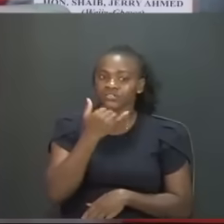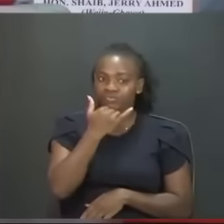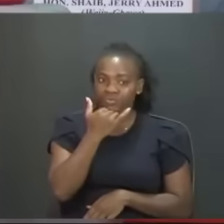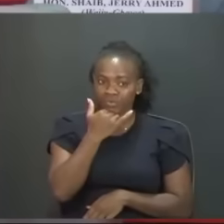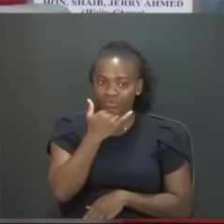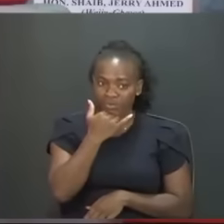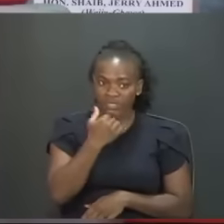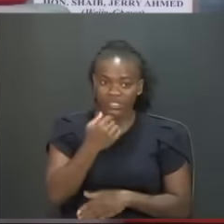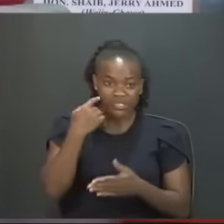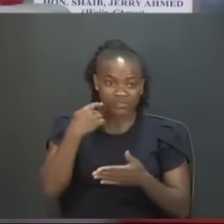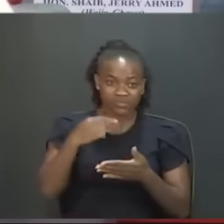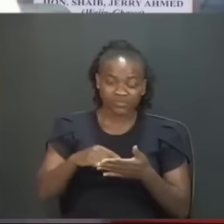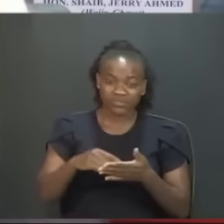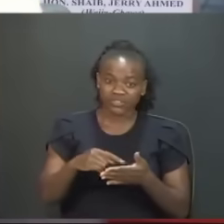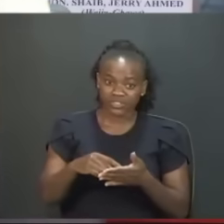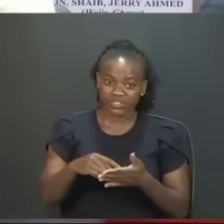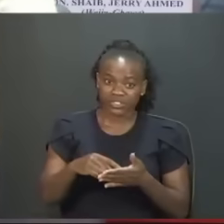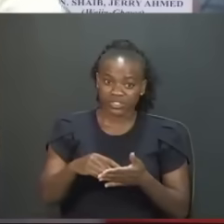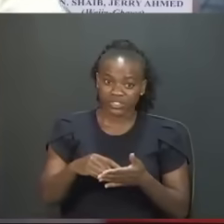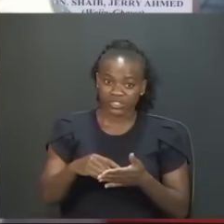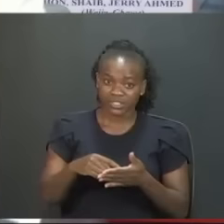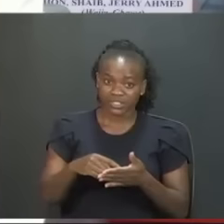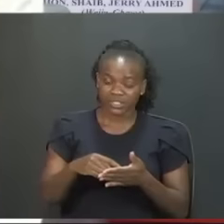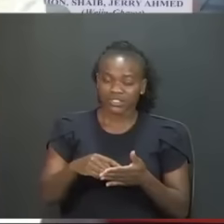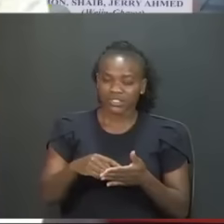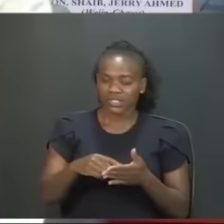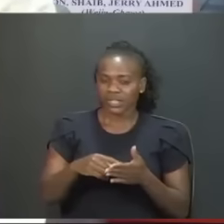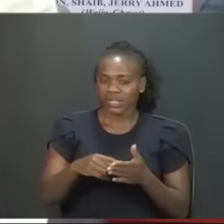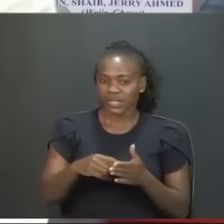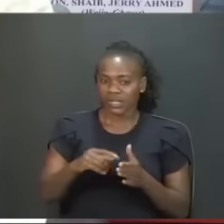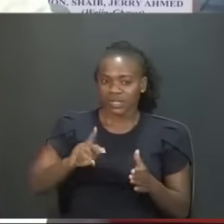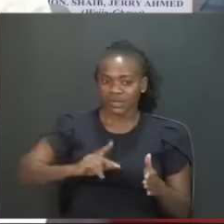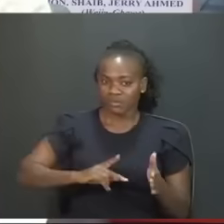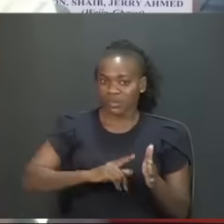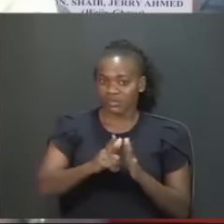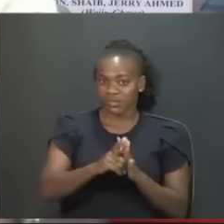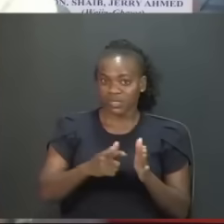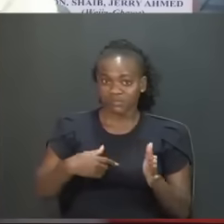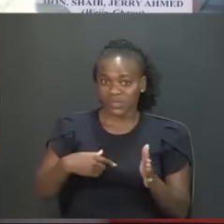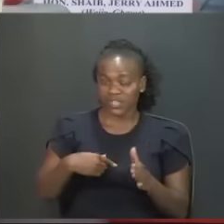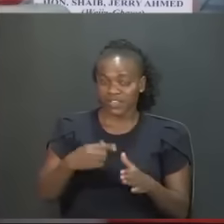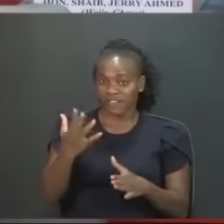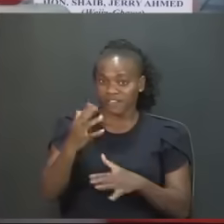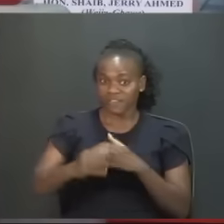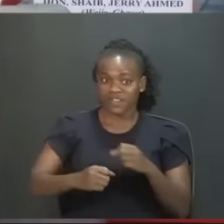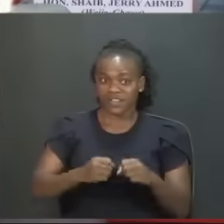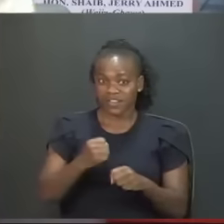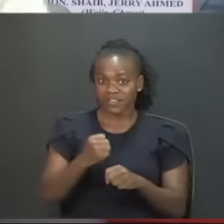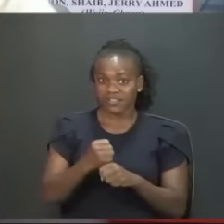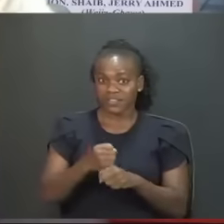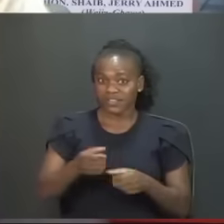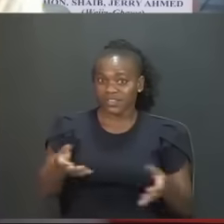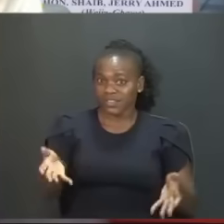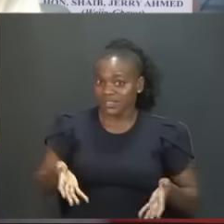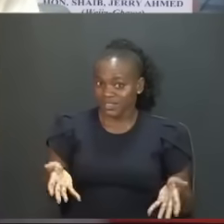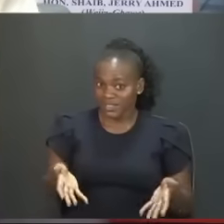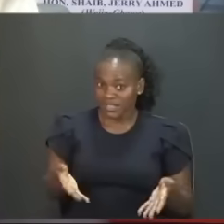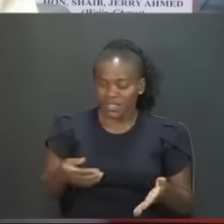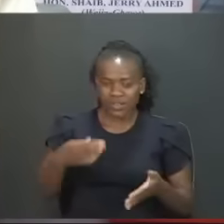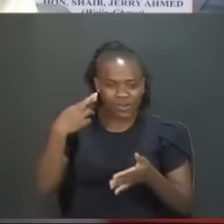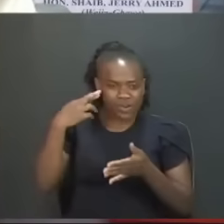comes to the standing orders, and on the front bench, this is my 5th year on the front bench, and I know my rules well. Read